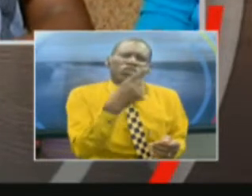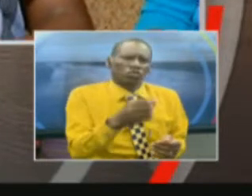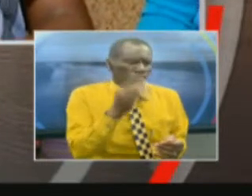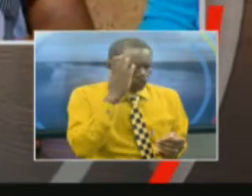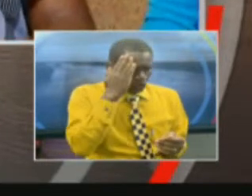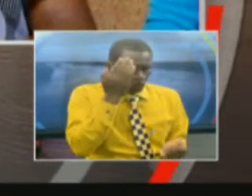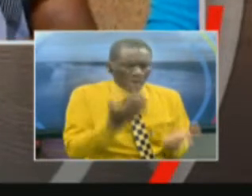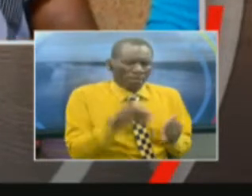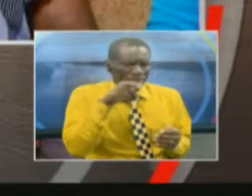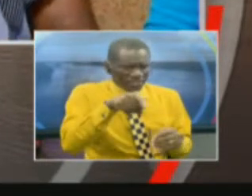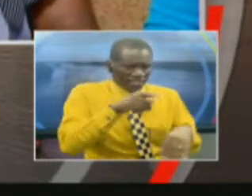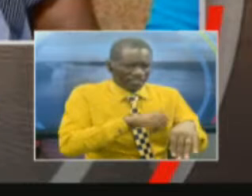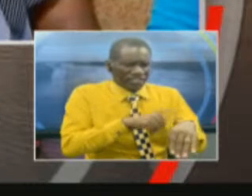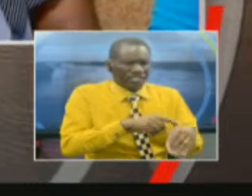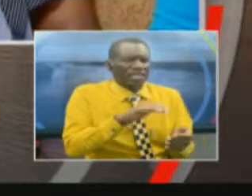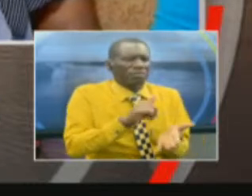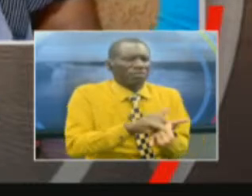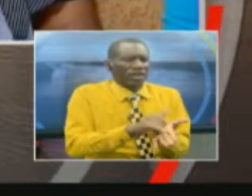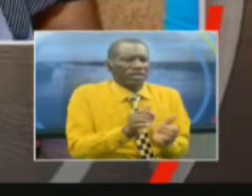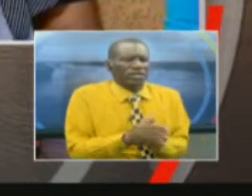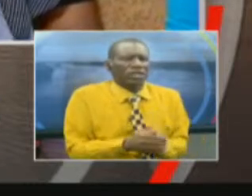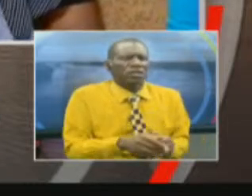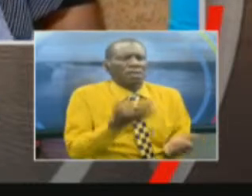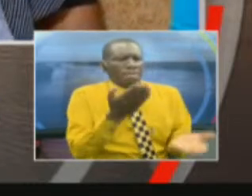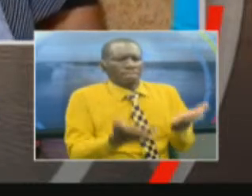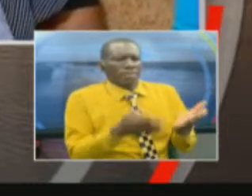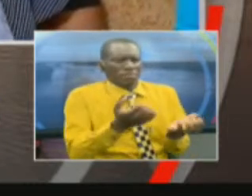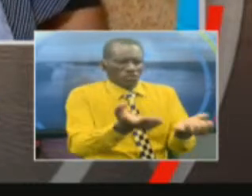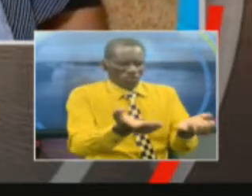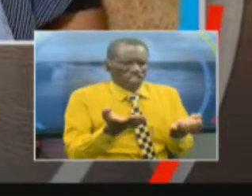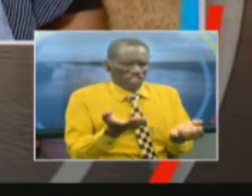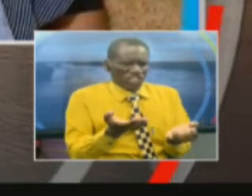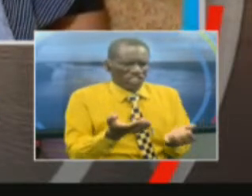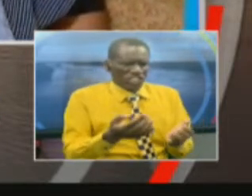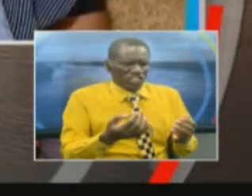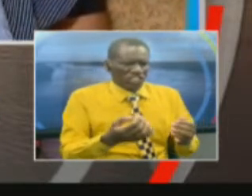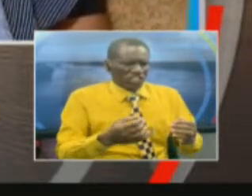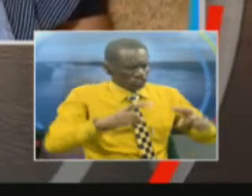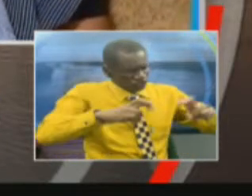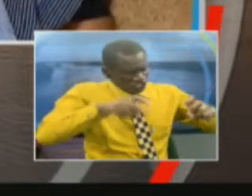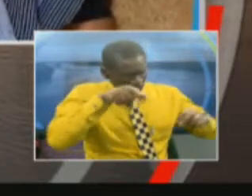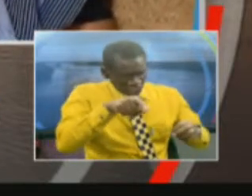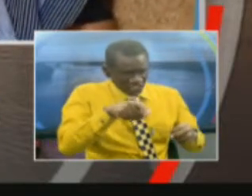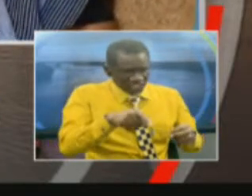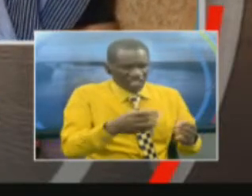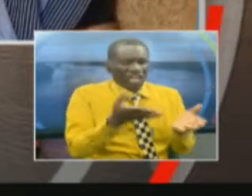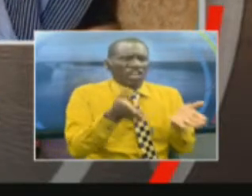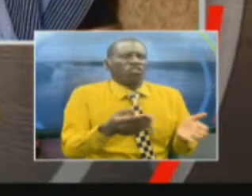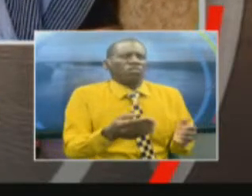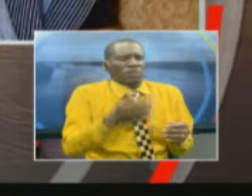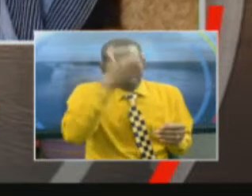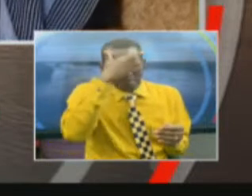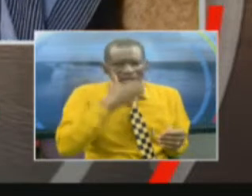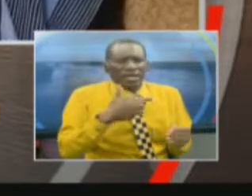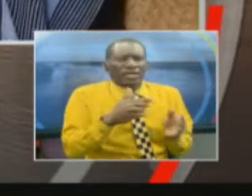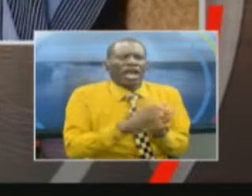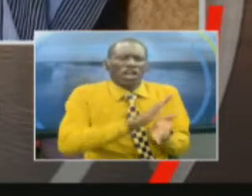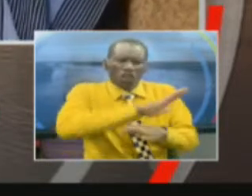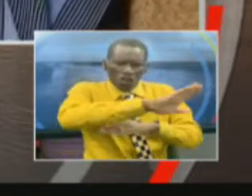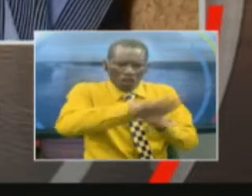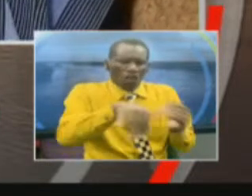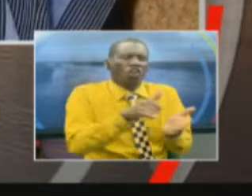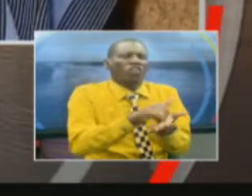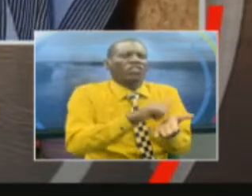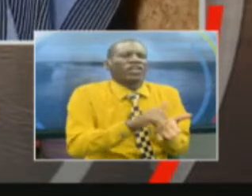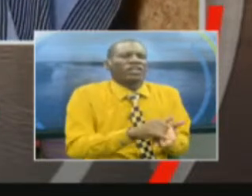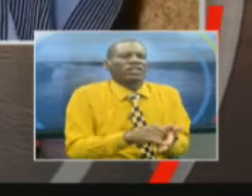this is the time that you probably need to look elsewhere, because now I don't have sight and all that.